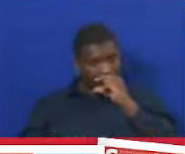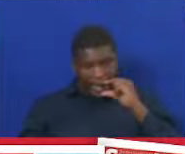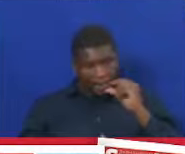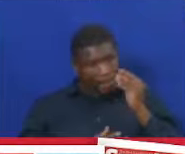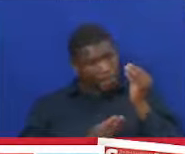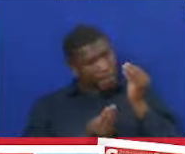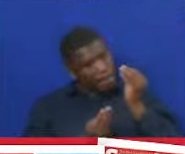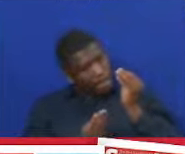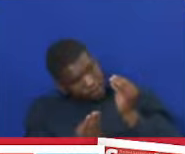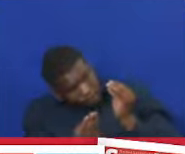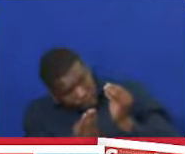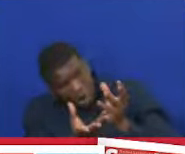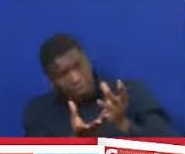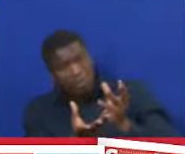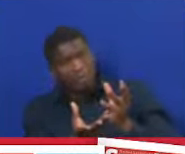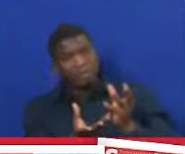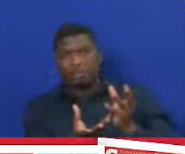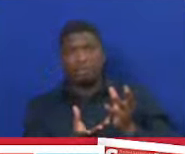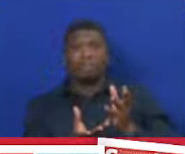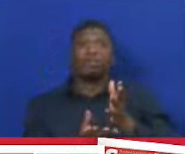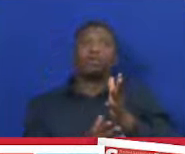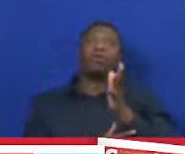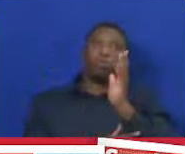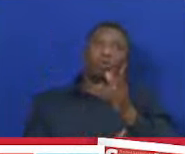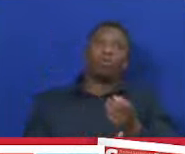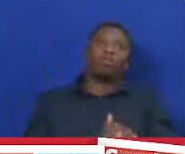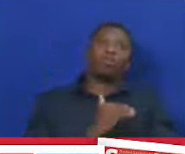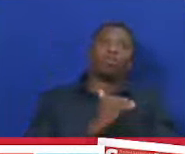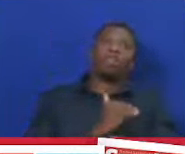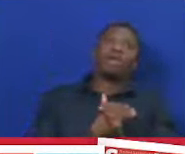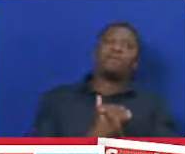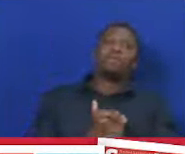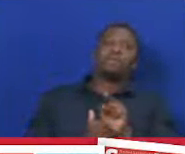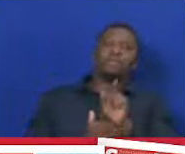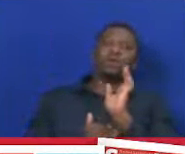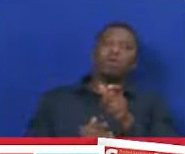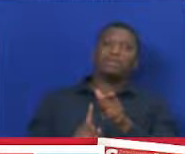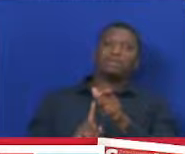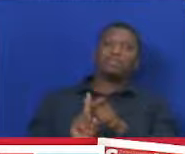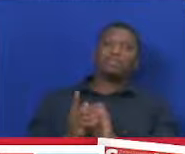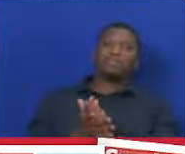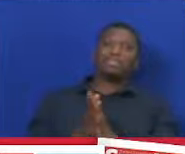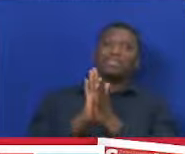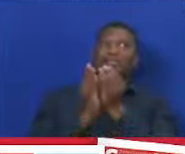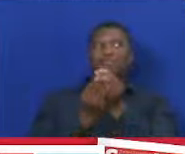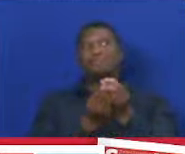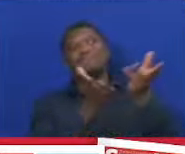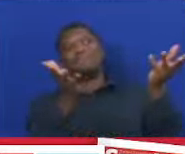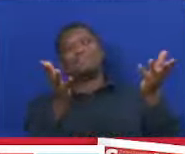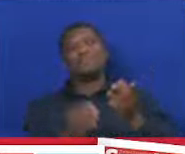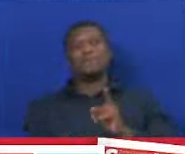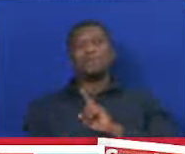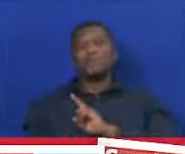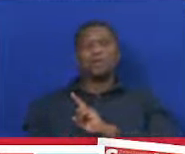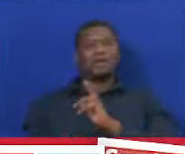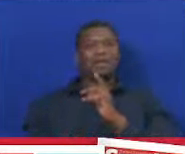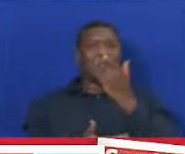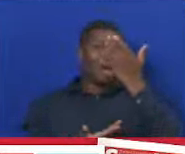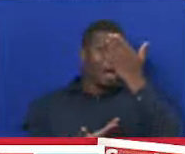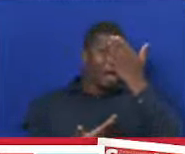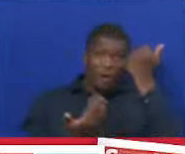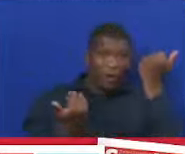might compromise him because I do not know if the commander will be called